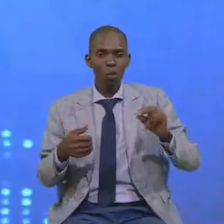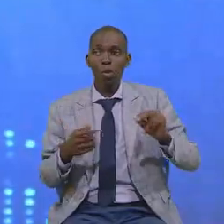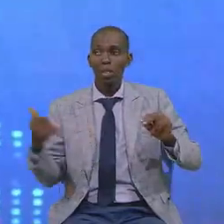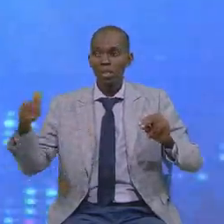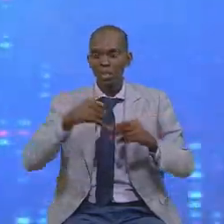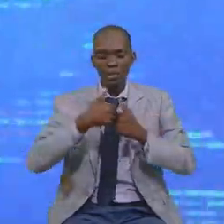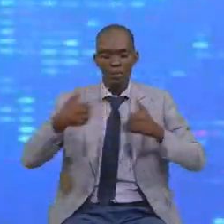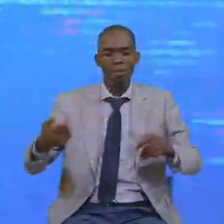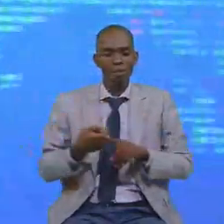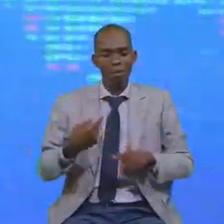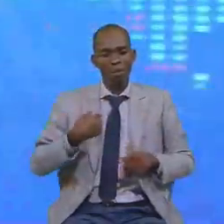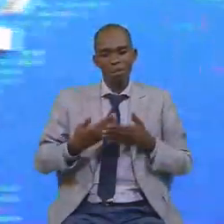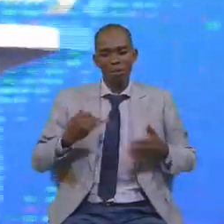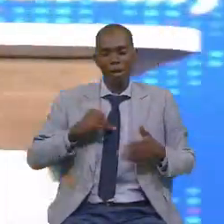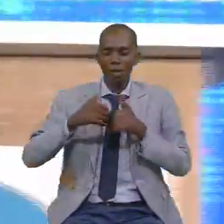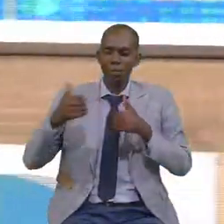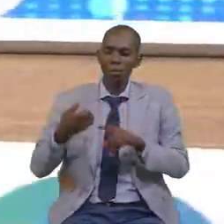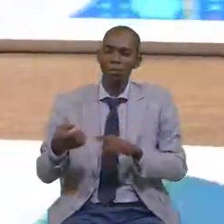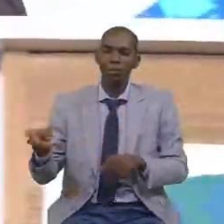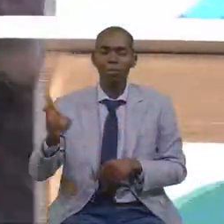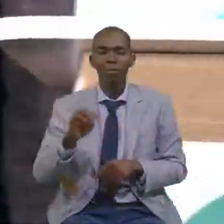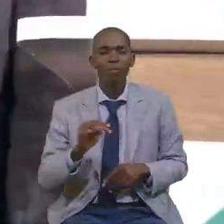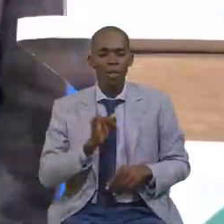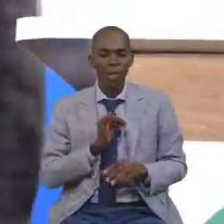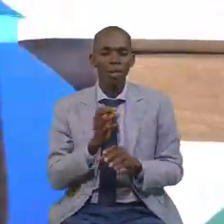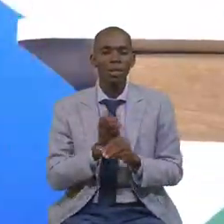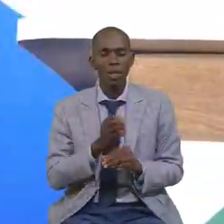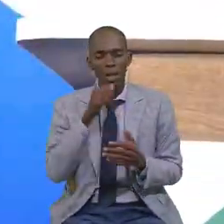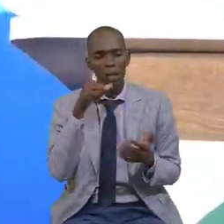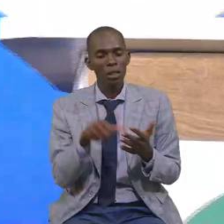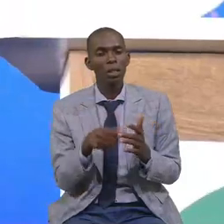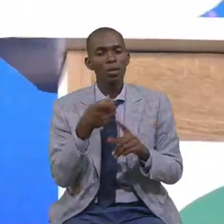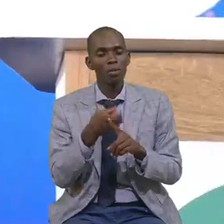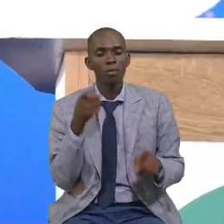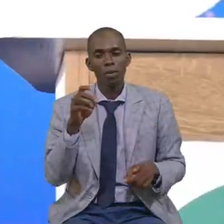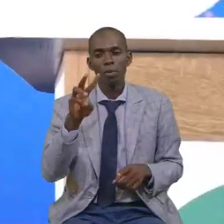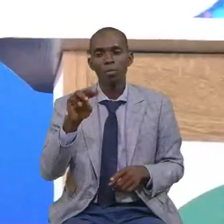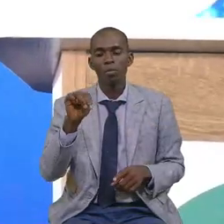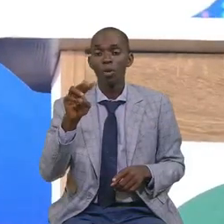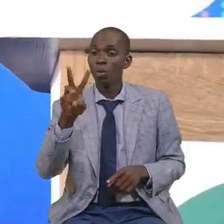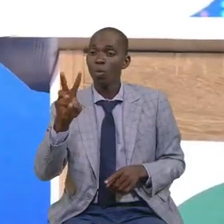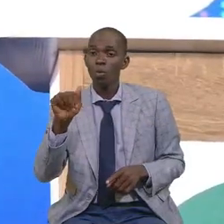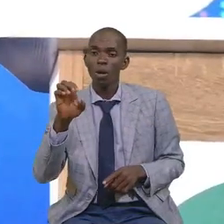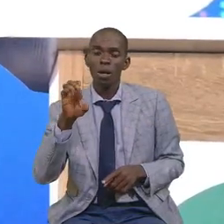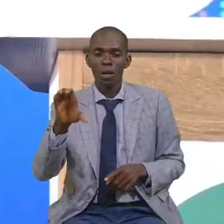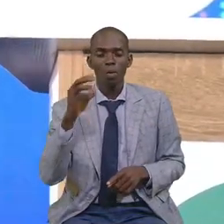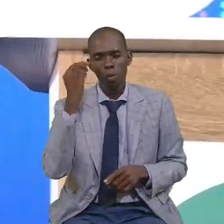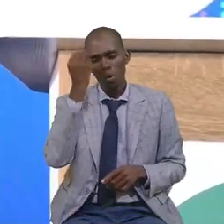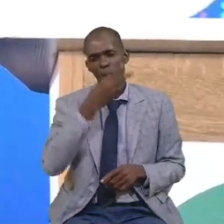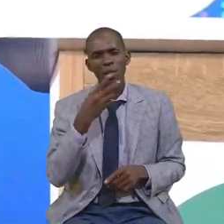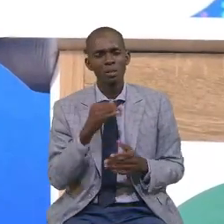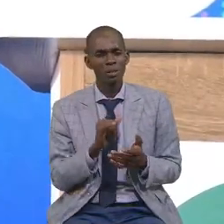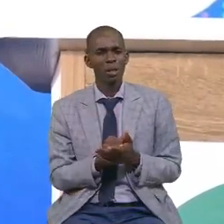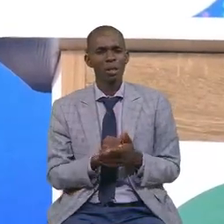separated from them. And I got a letter from Waek, and Waek said, young man, you're on the